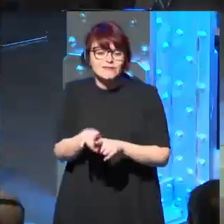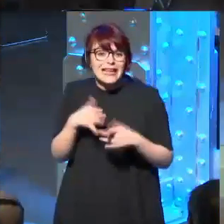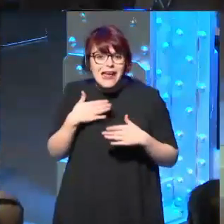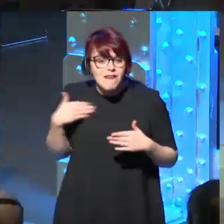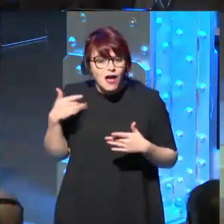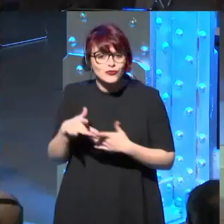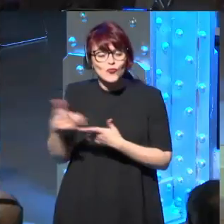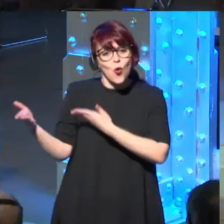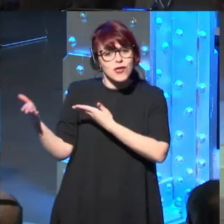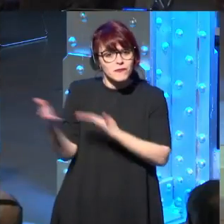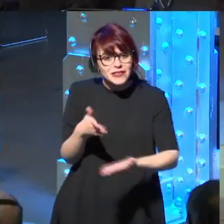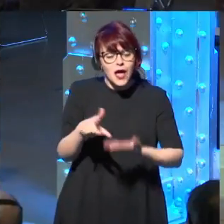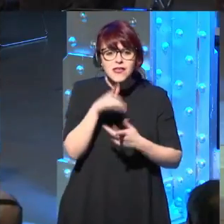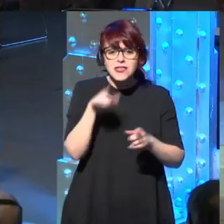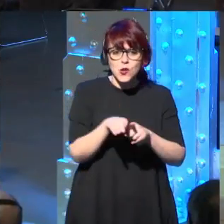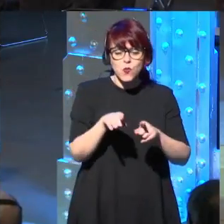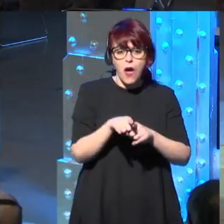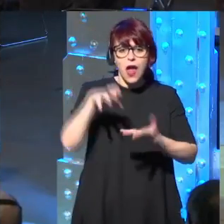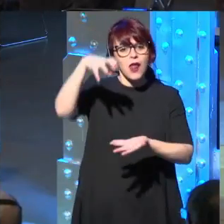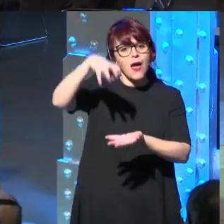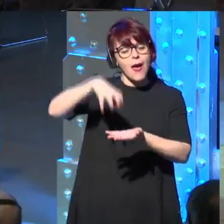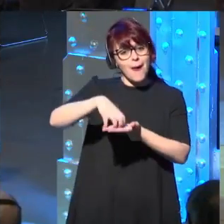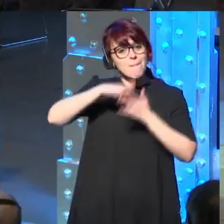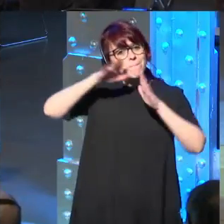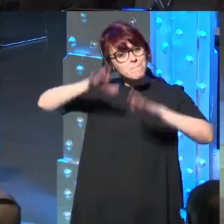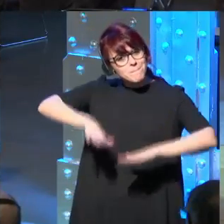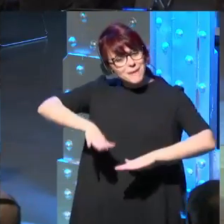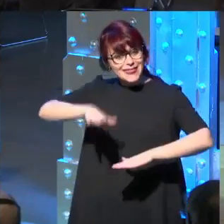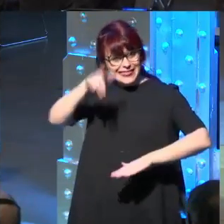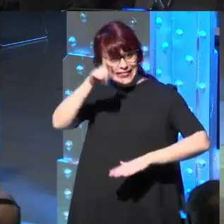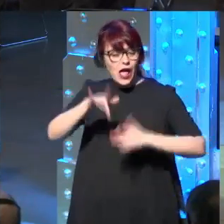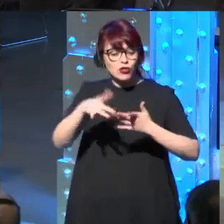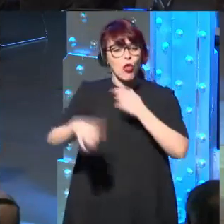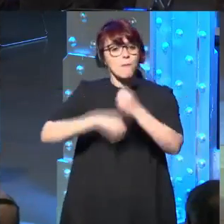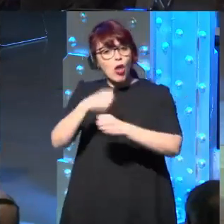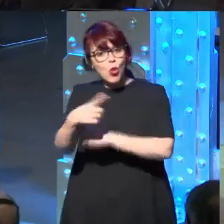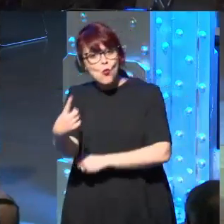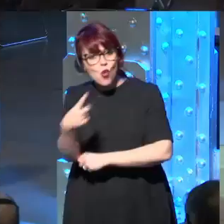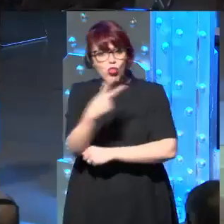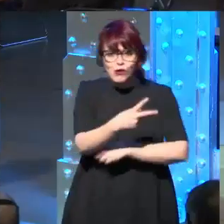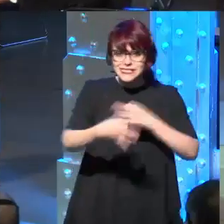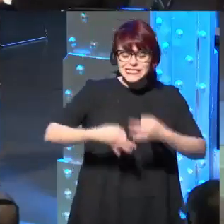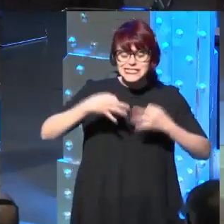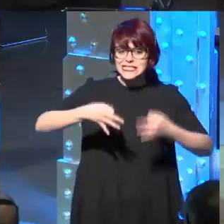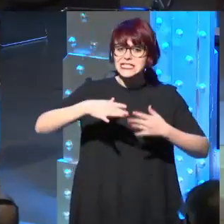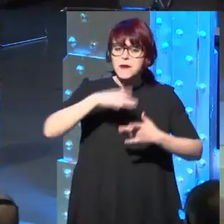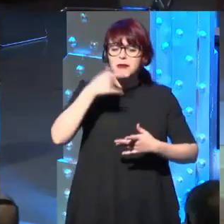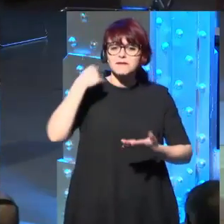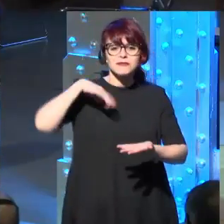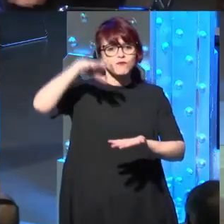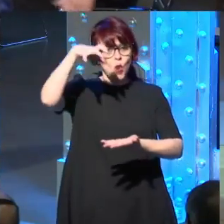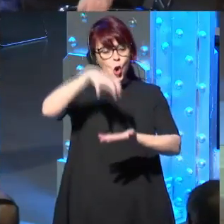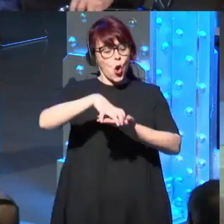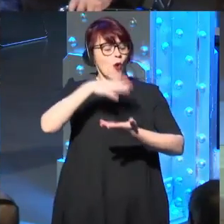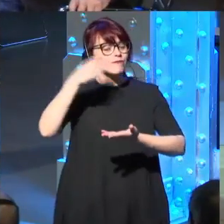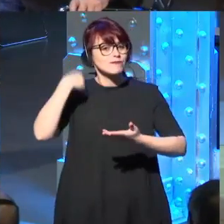big mosque had a well. Some of them had 2. I fixed them, he said proudly, and then begin